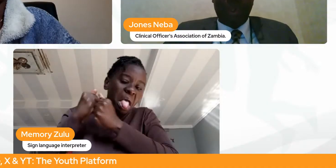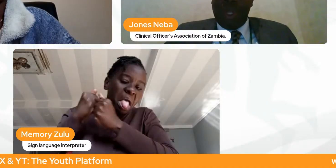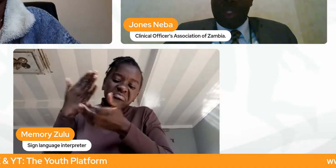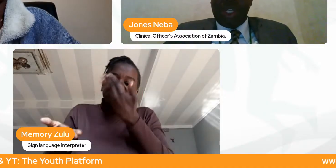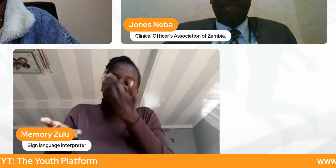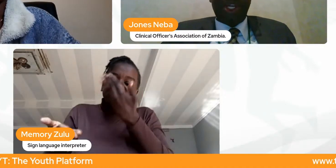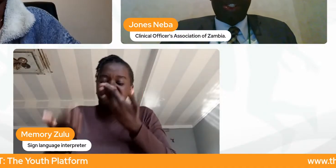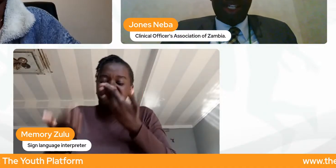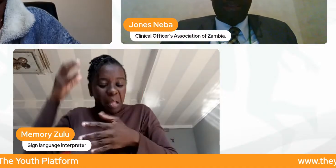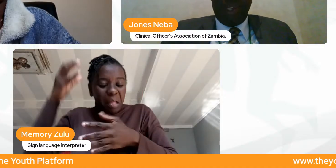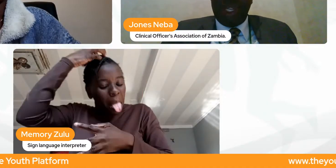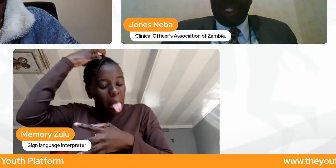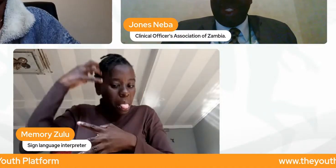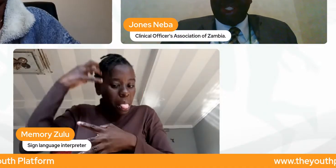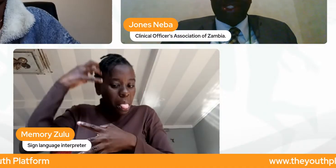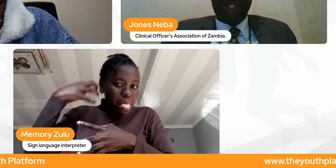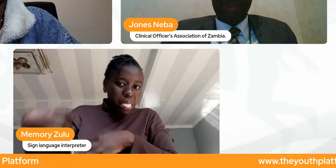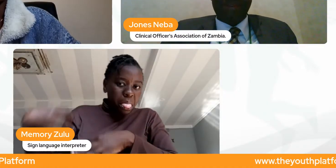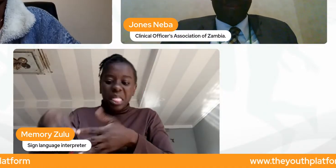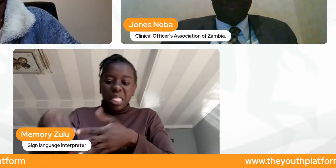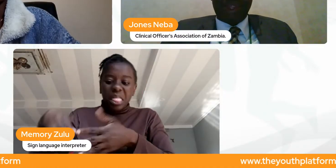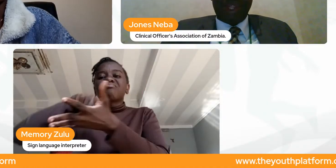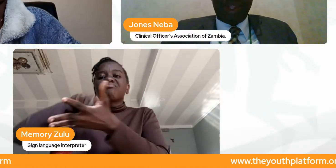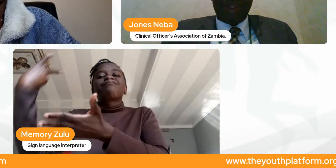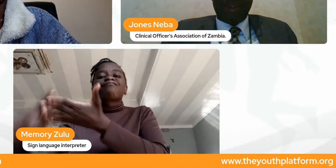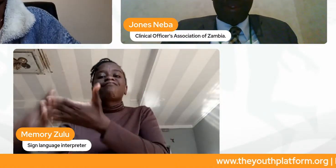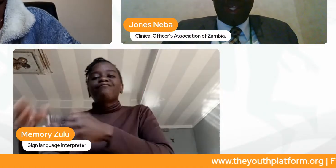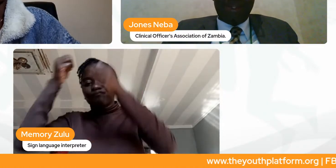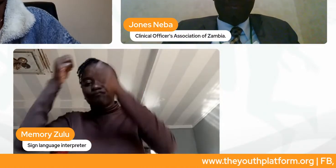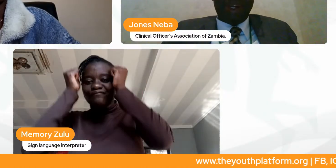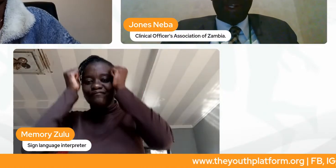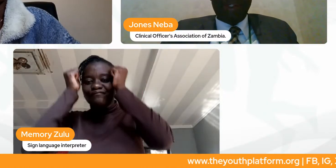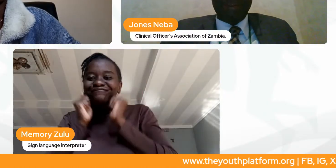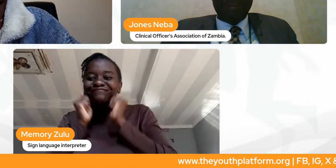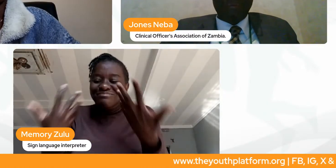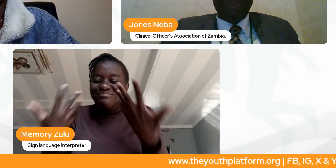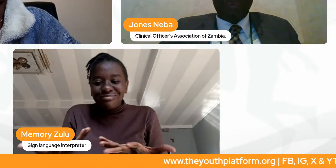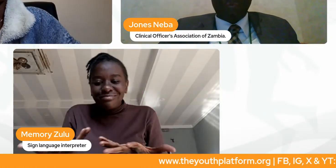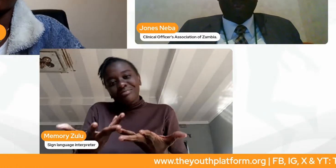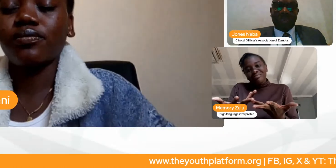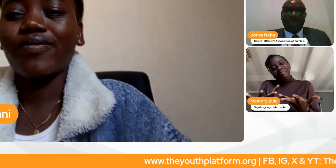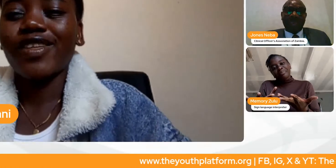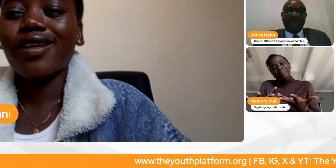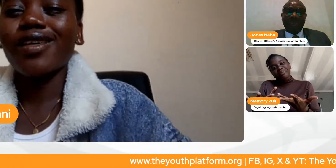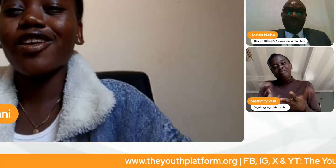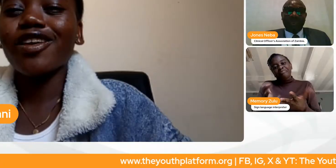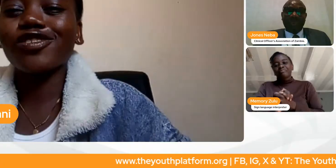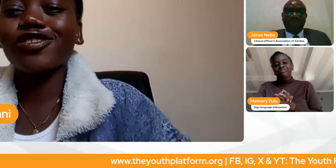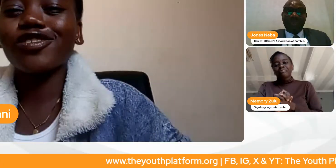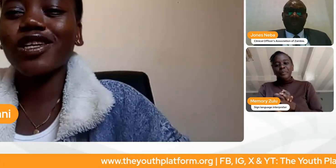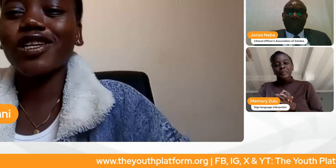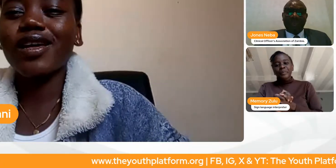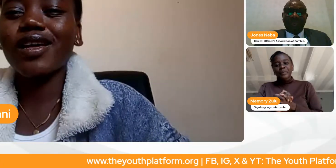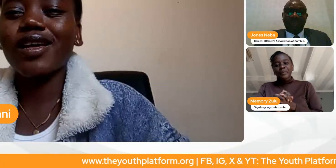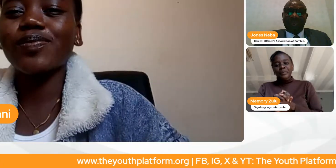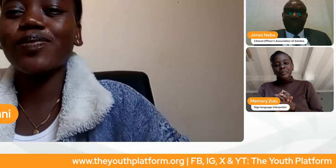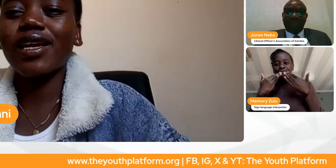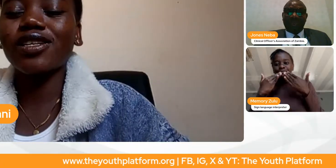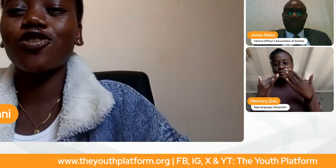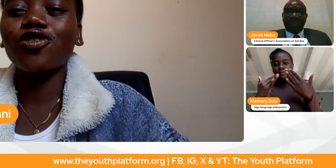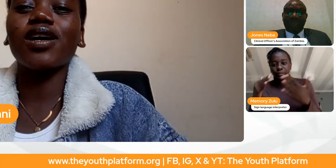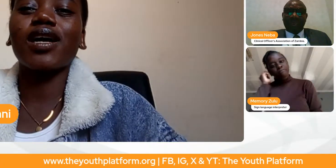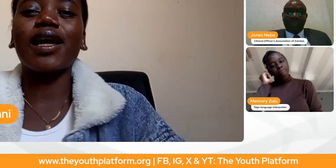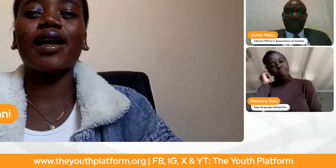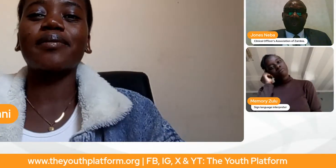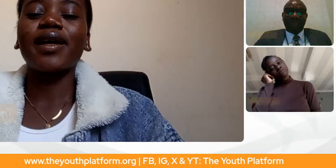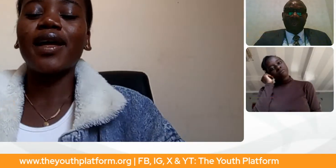of sexually transmitted diseases. Thank you, Margaret. Thank you so much for that explanation,